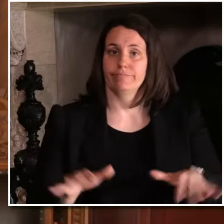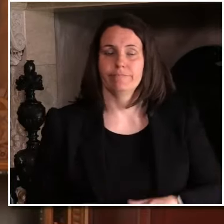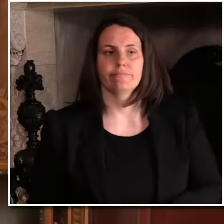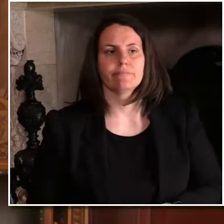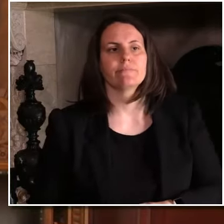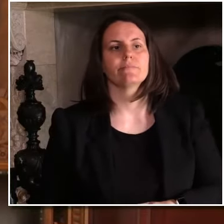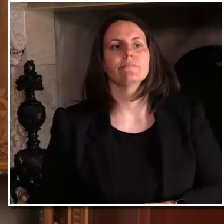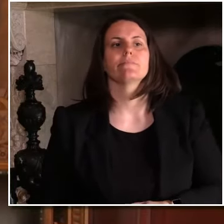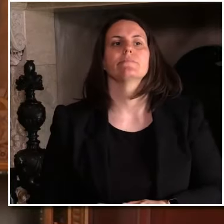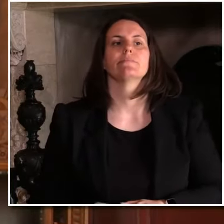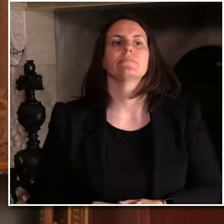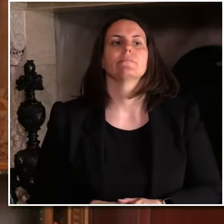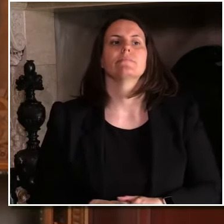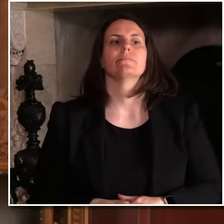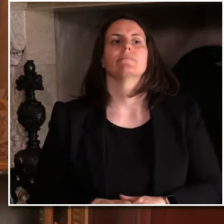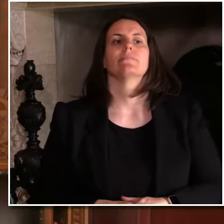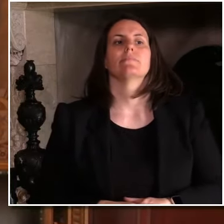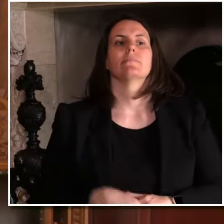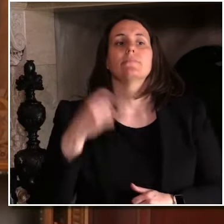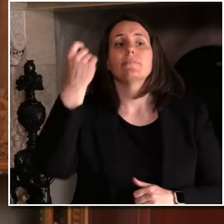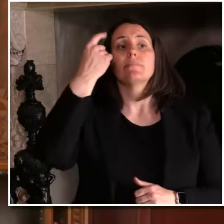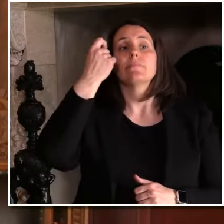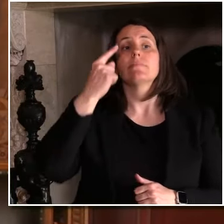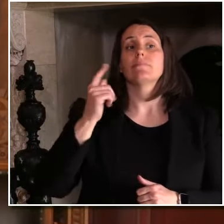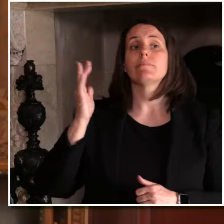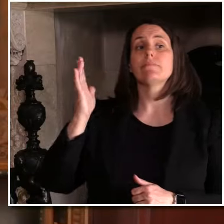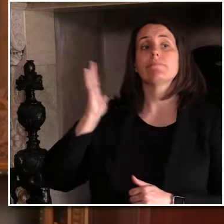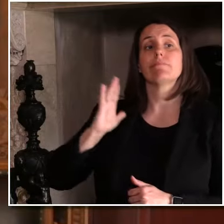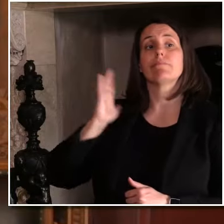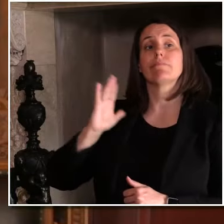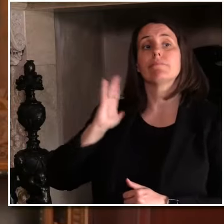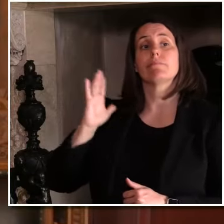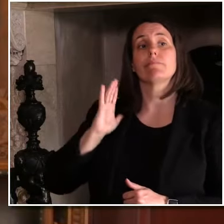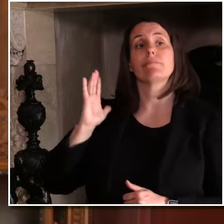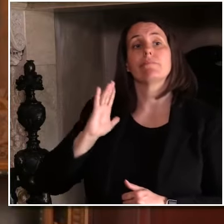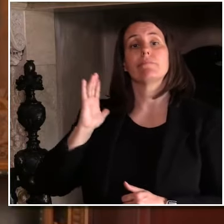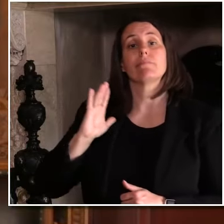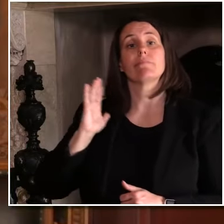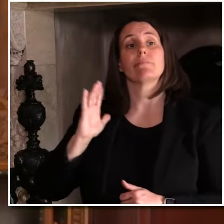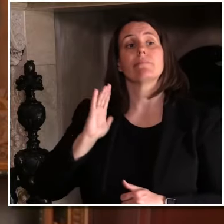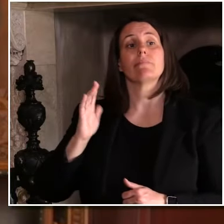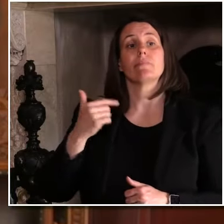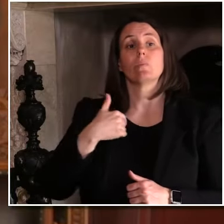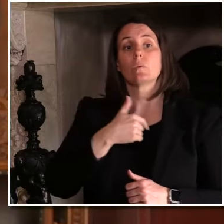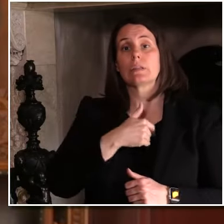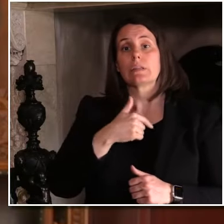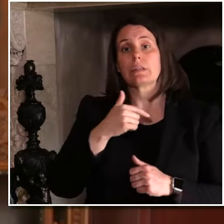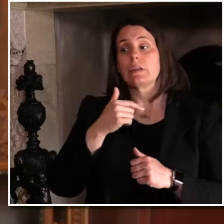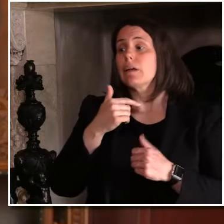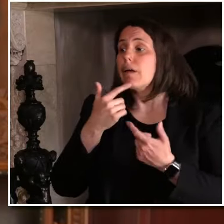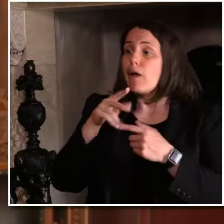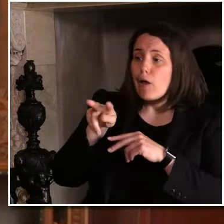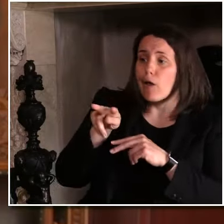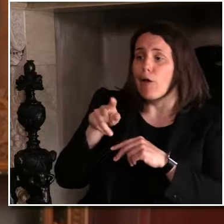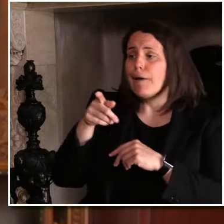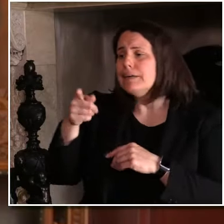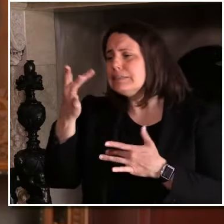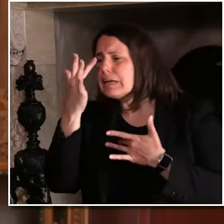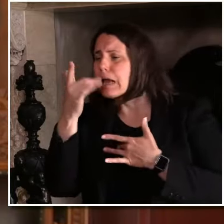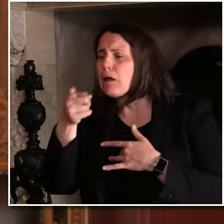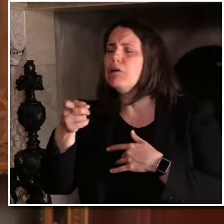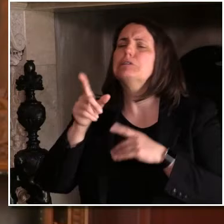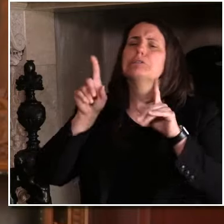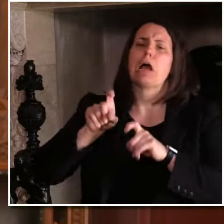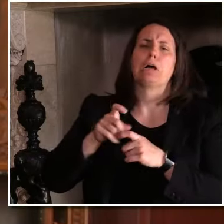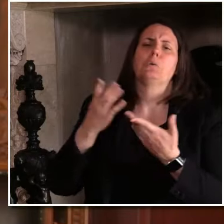it's helpful for the patient, and that's how we make the decision. But they're going to be really community-wide and public health levels that we do testing in a broad